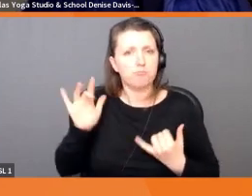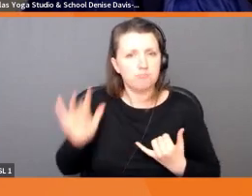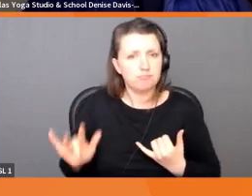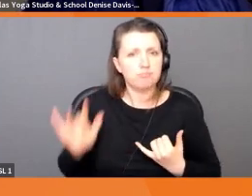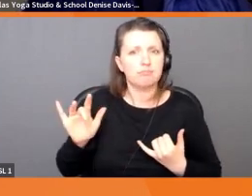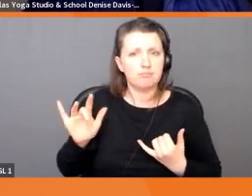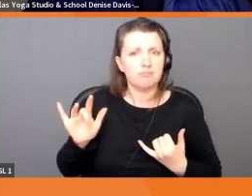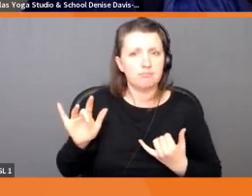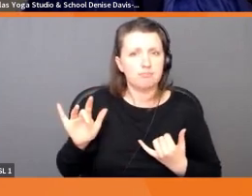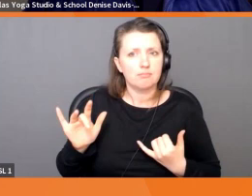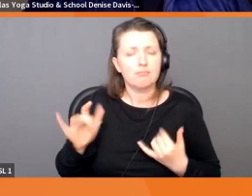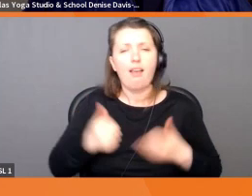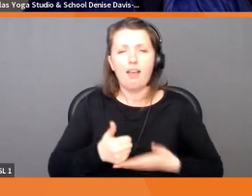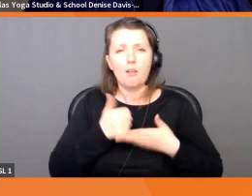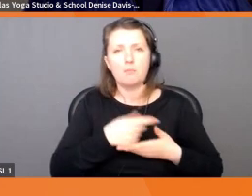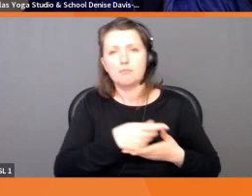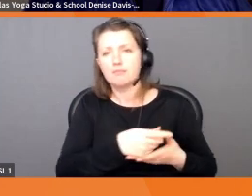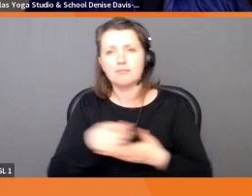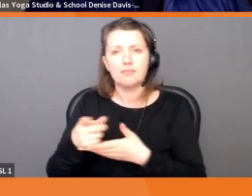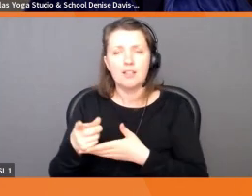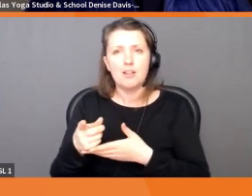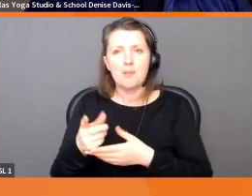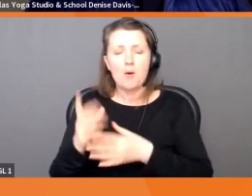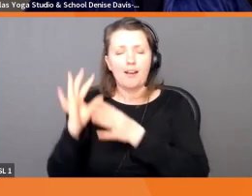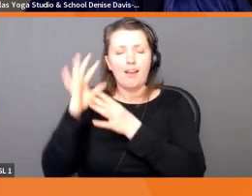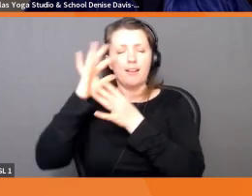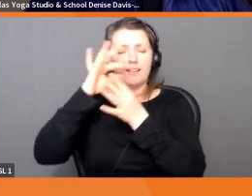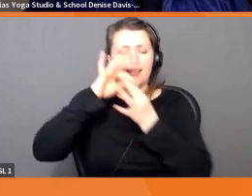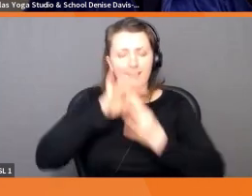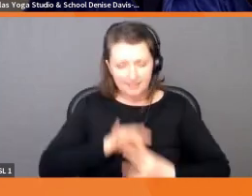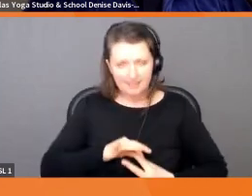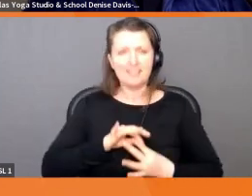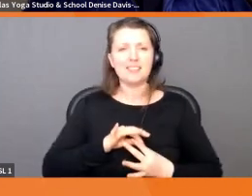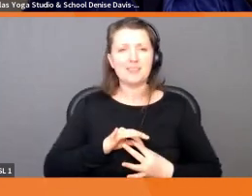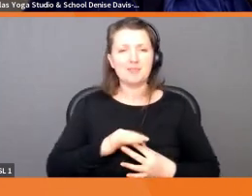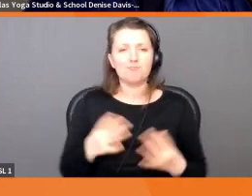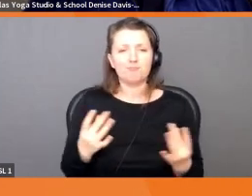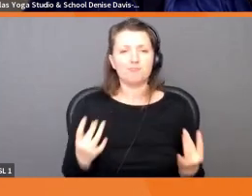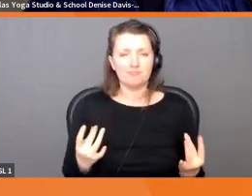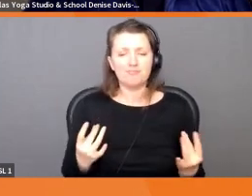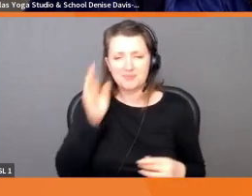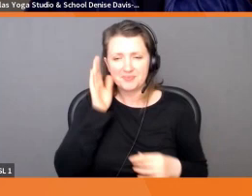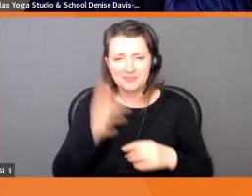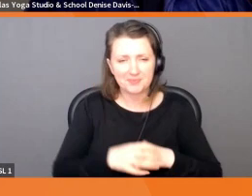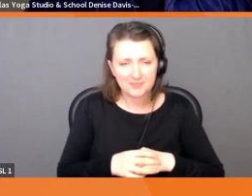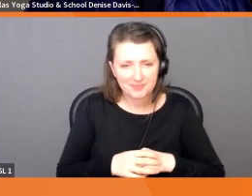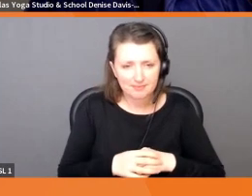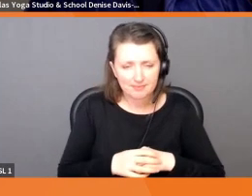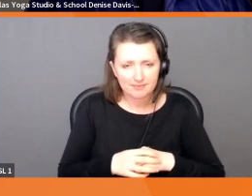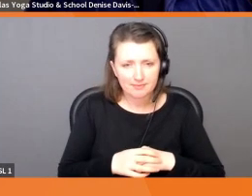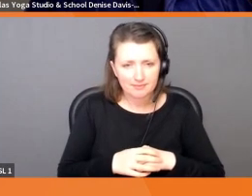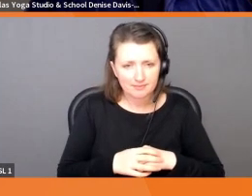and help us to get in the mood for this presentation. All right, so wherever you are, if you can find your